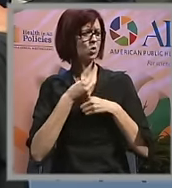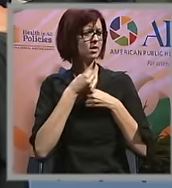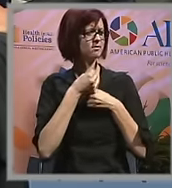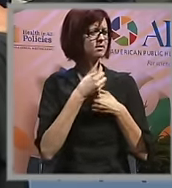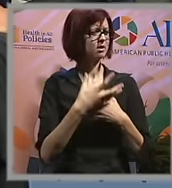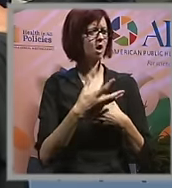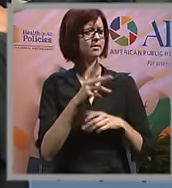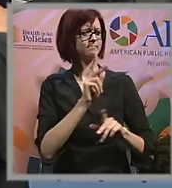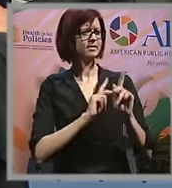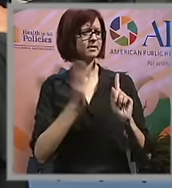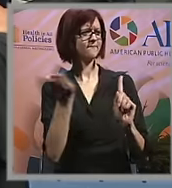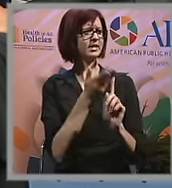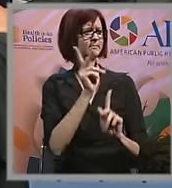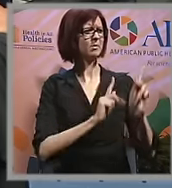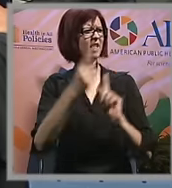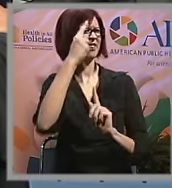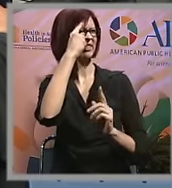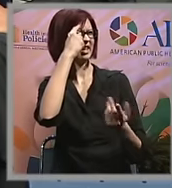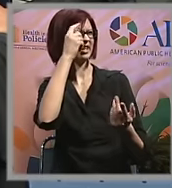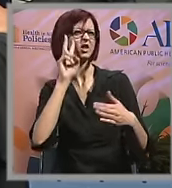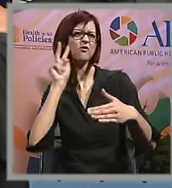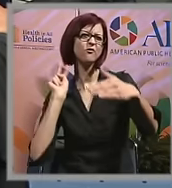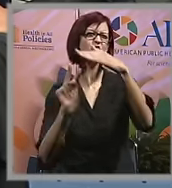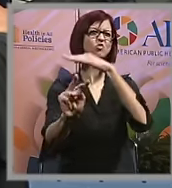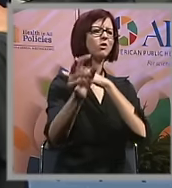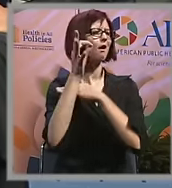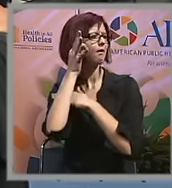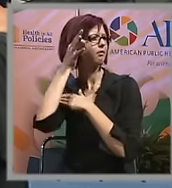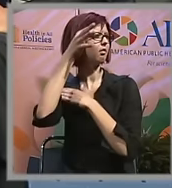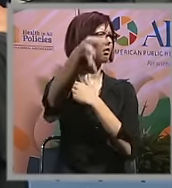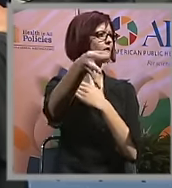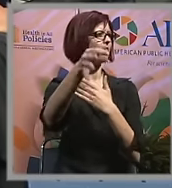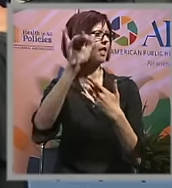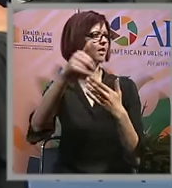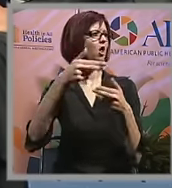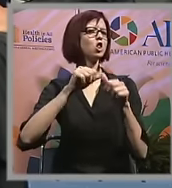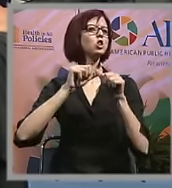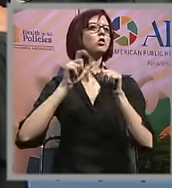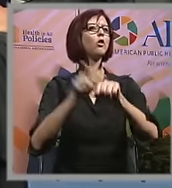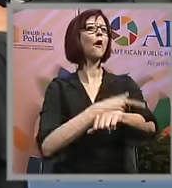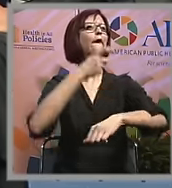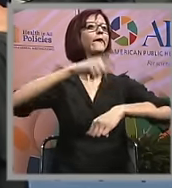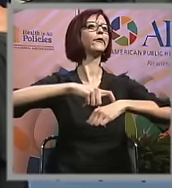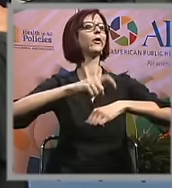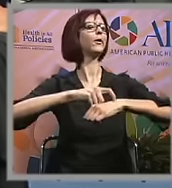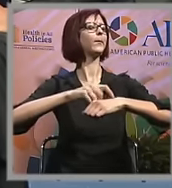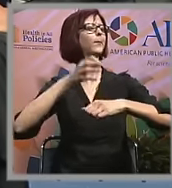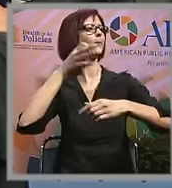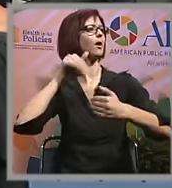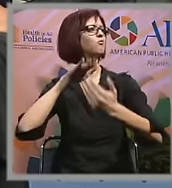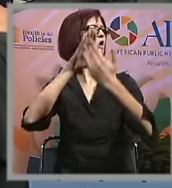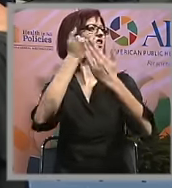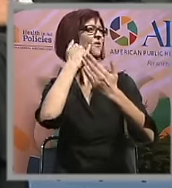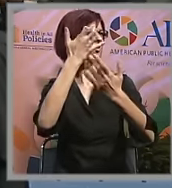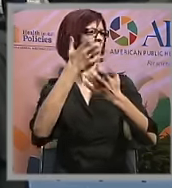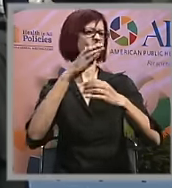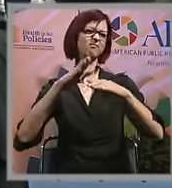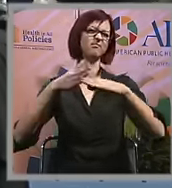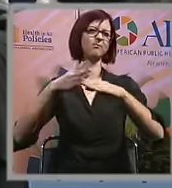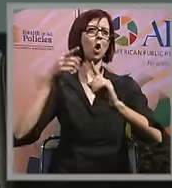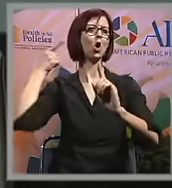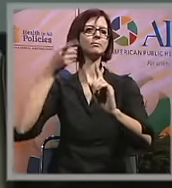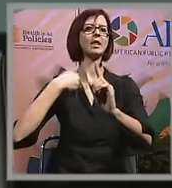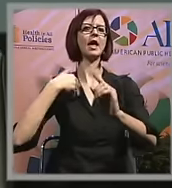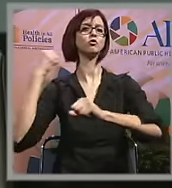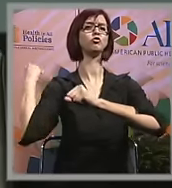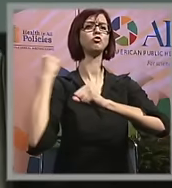beyond the short-term? How do we get them to think about that longer-term approach that we need to take if we ultimately want to build a stronger country? Yeah, I mean,